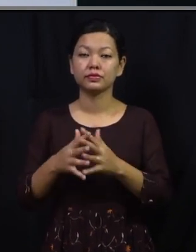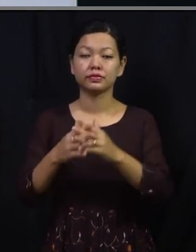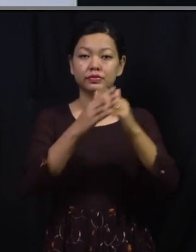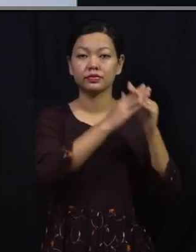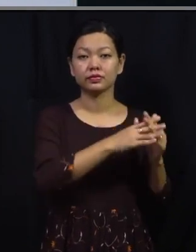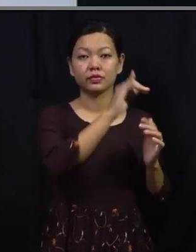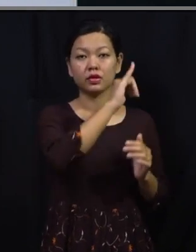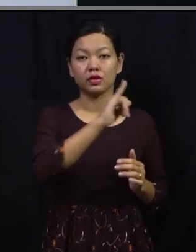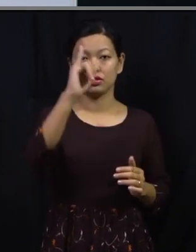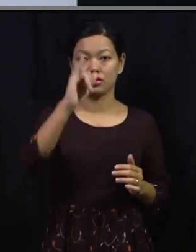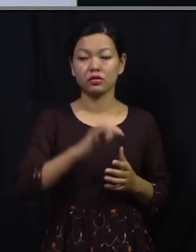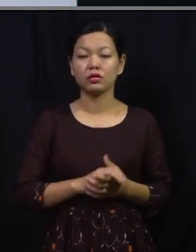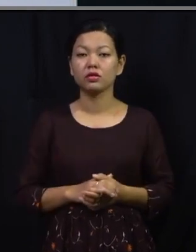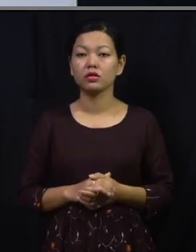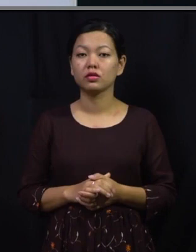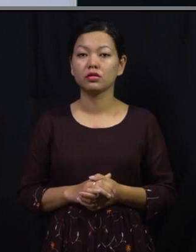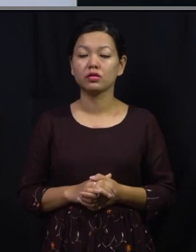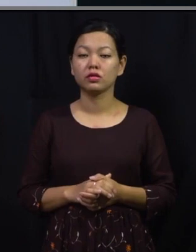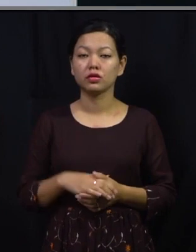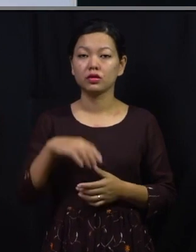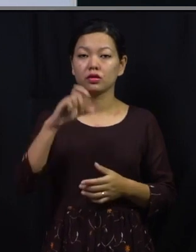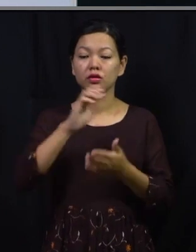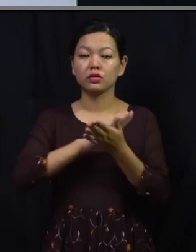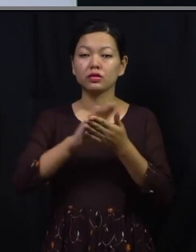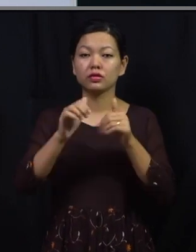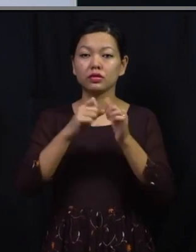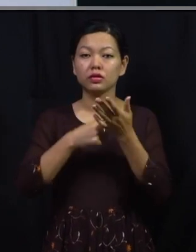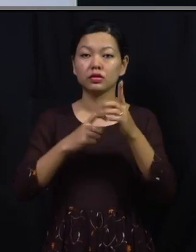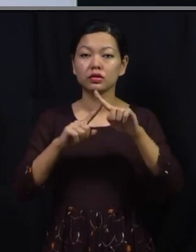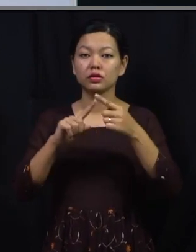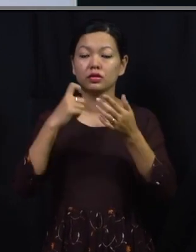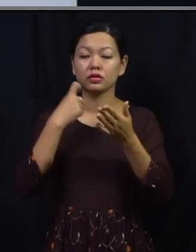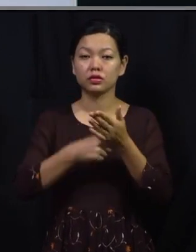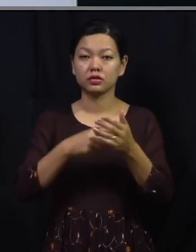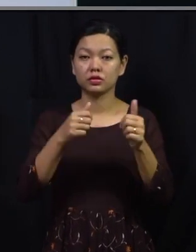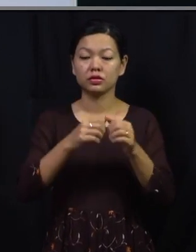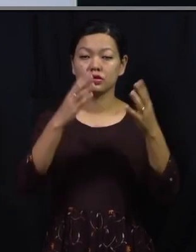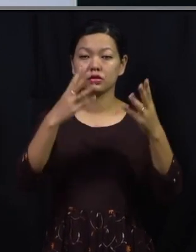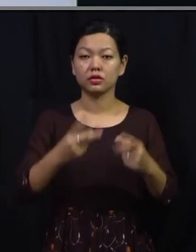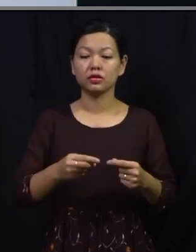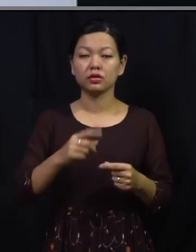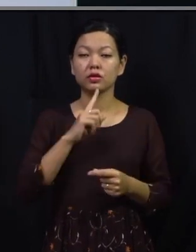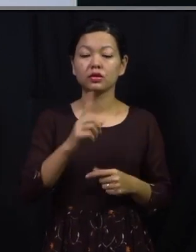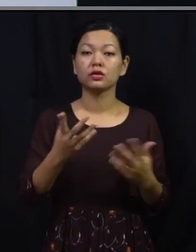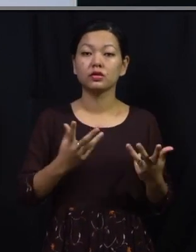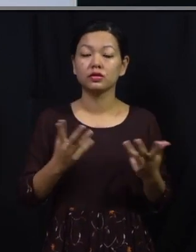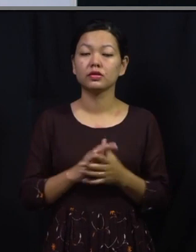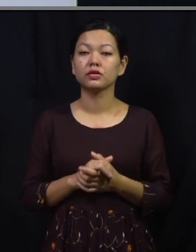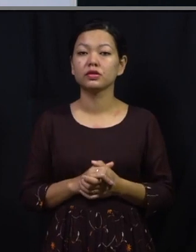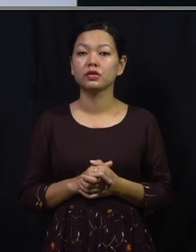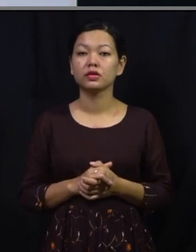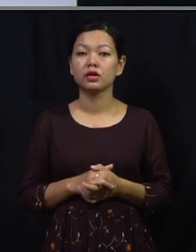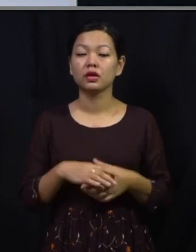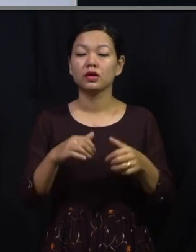of Chartered Public Accountants have defined accounting as accounting is